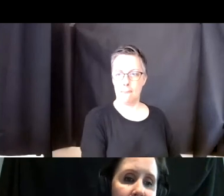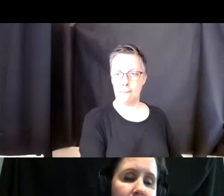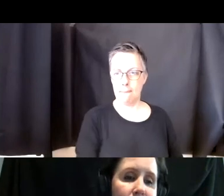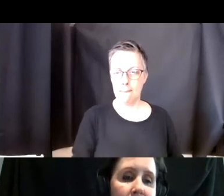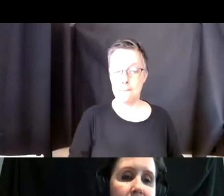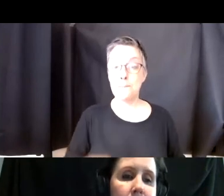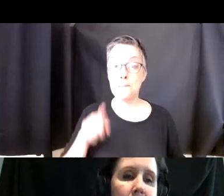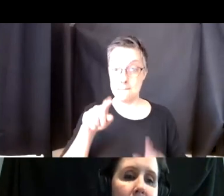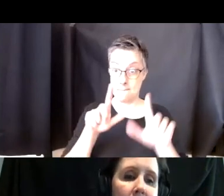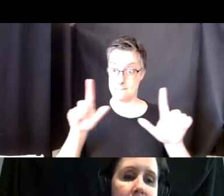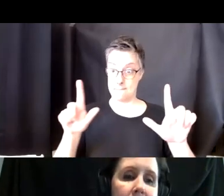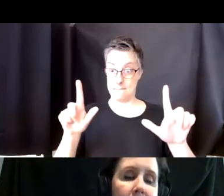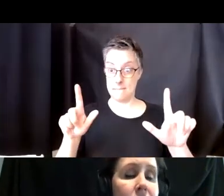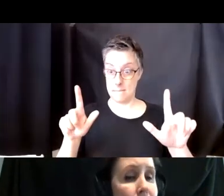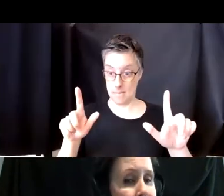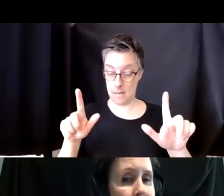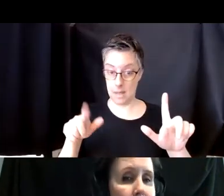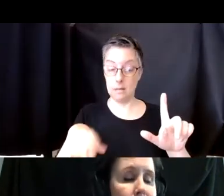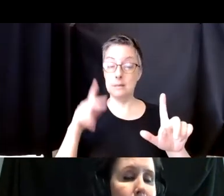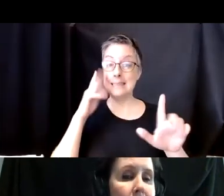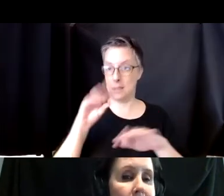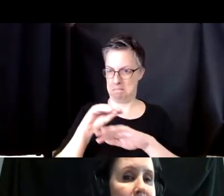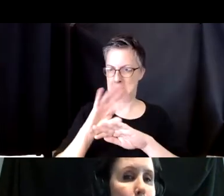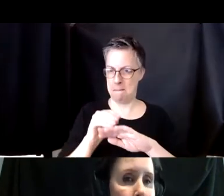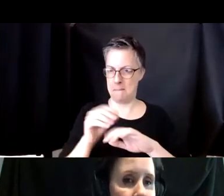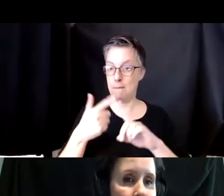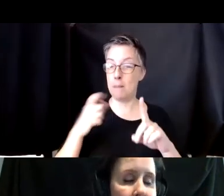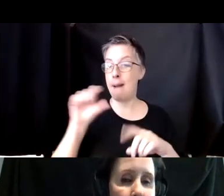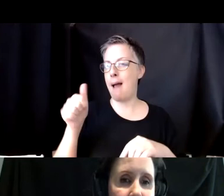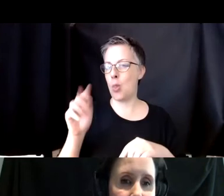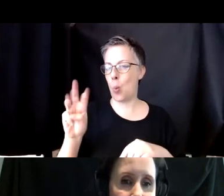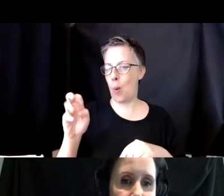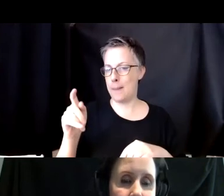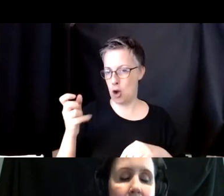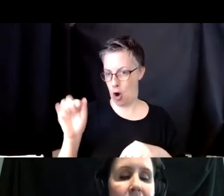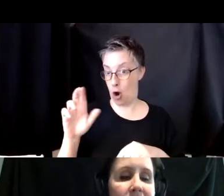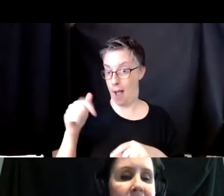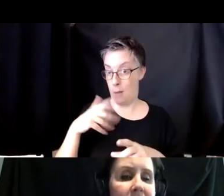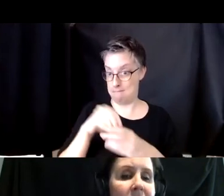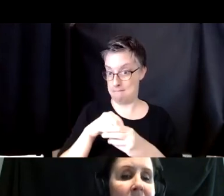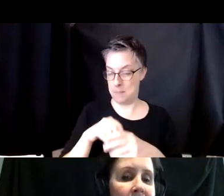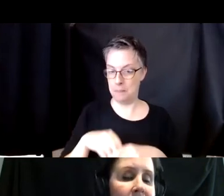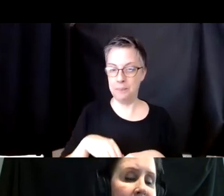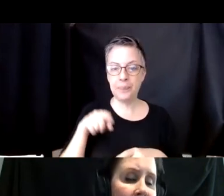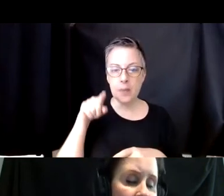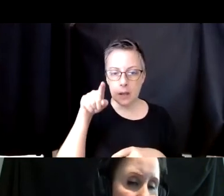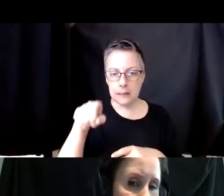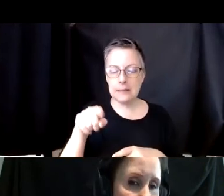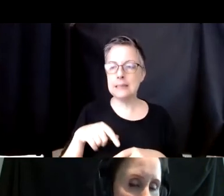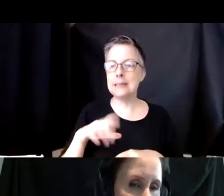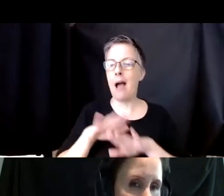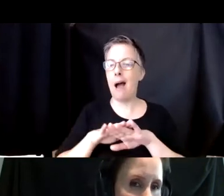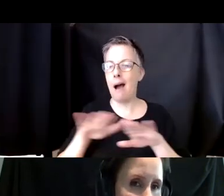On this screen is a screenshot from another webinar I was attending. This is an